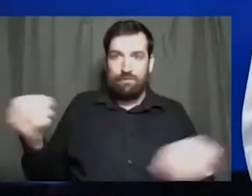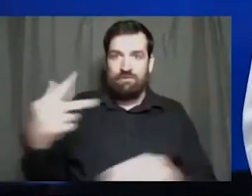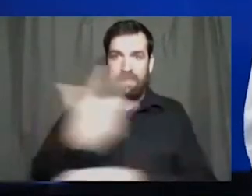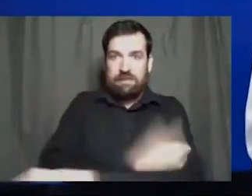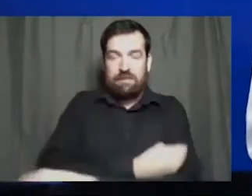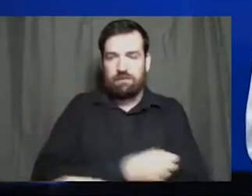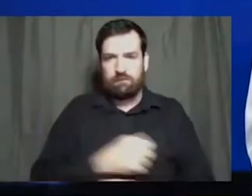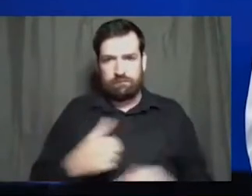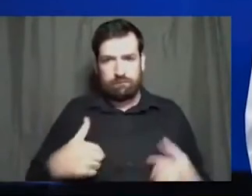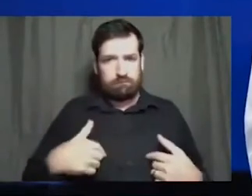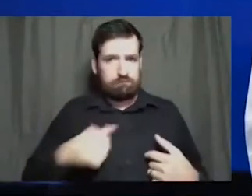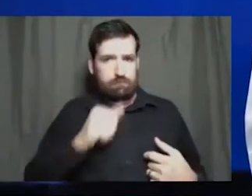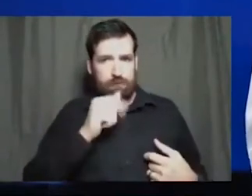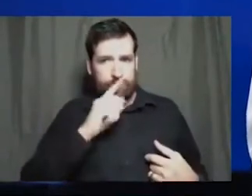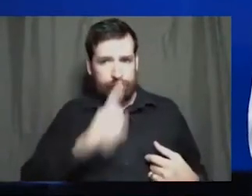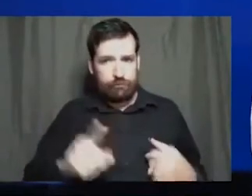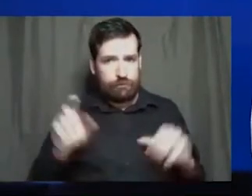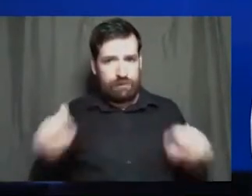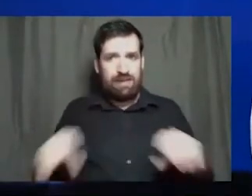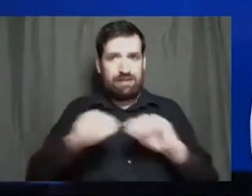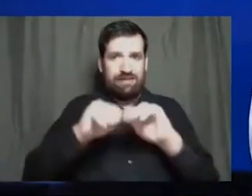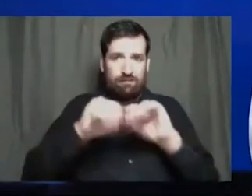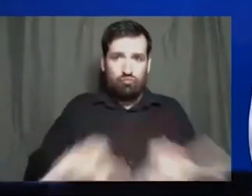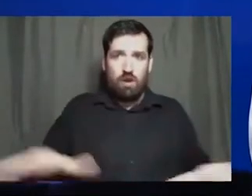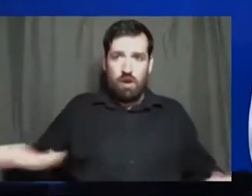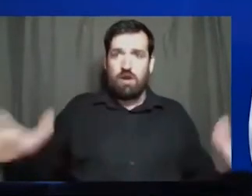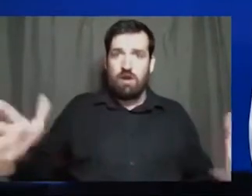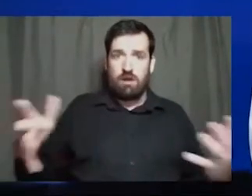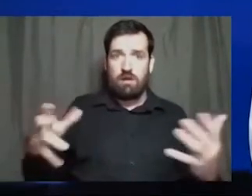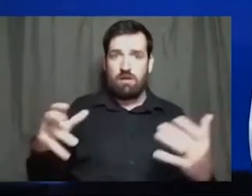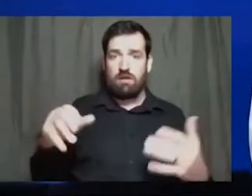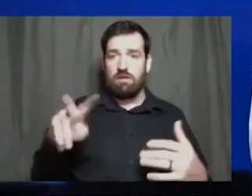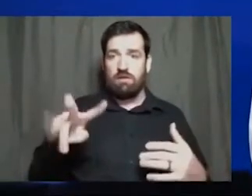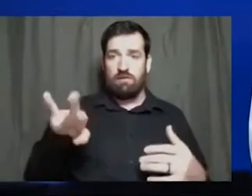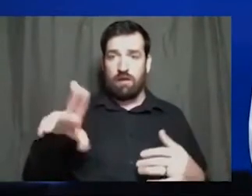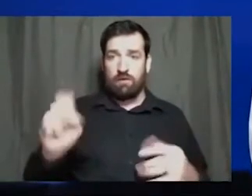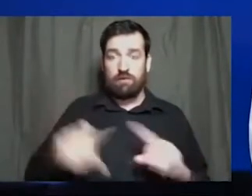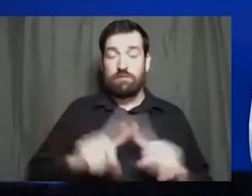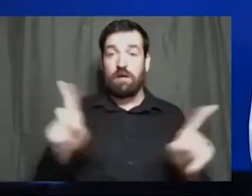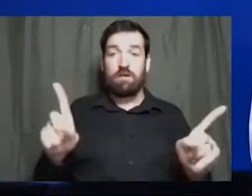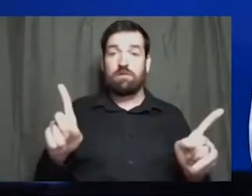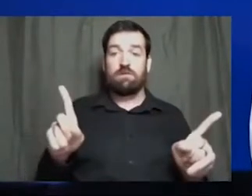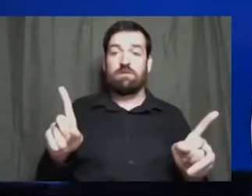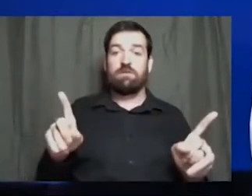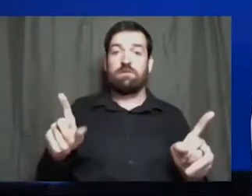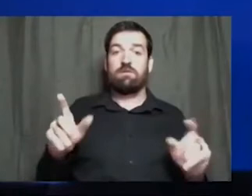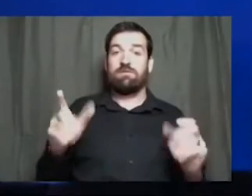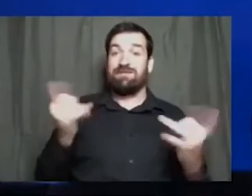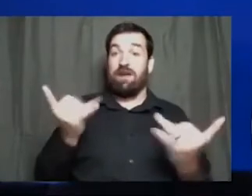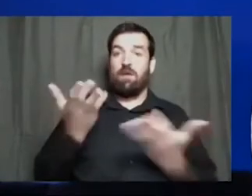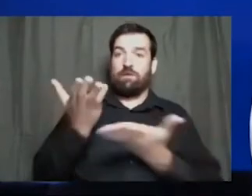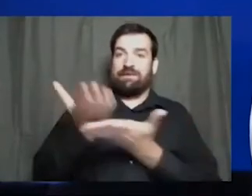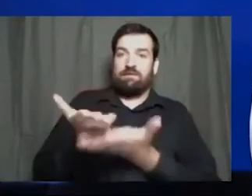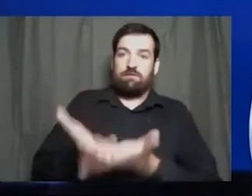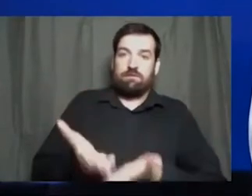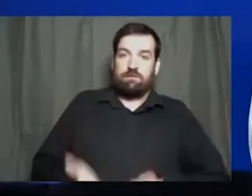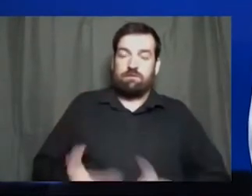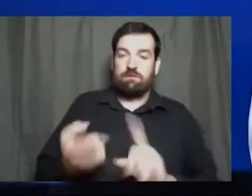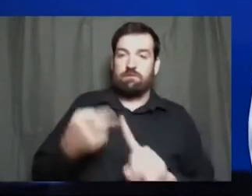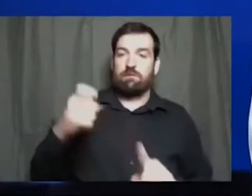could shed and spread that virus, but in the Provincetown data, the CDC referenced last